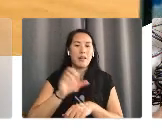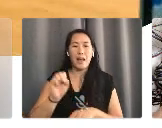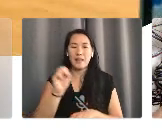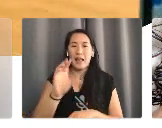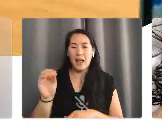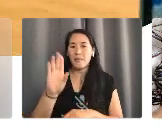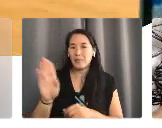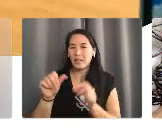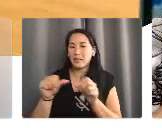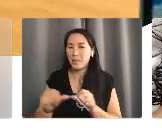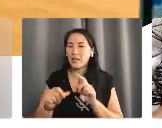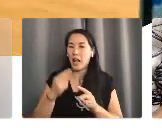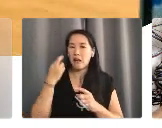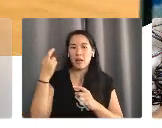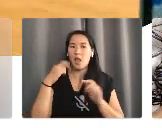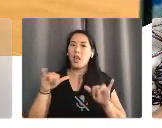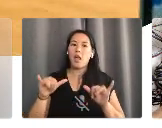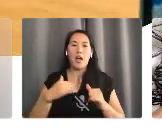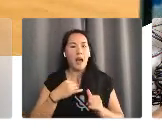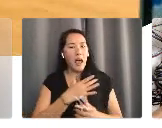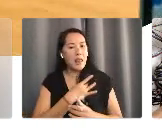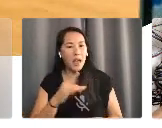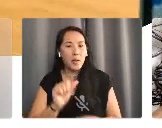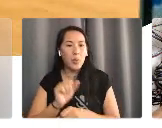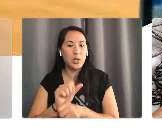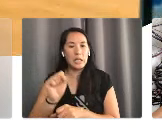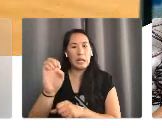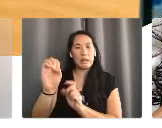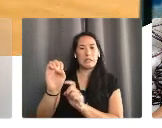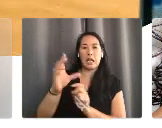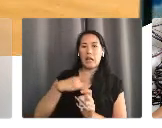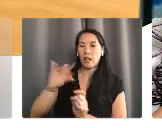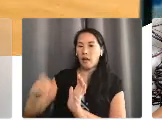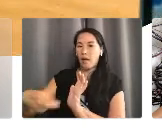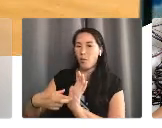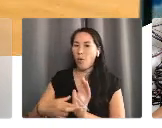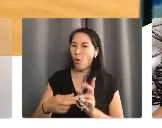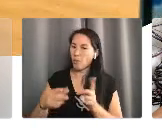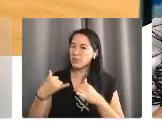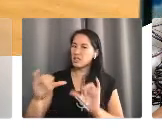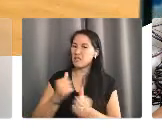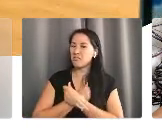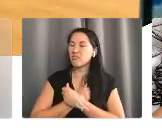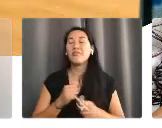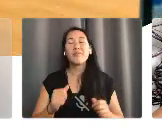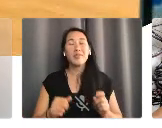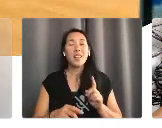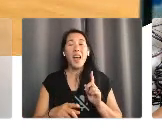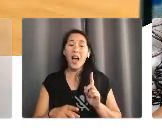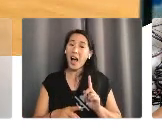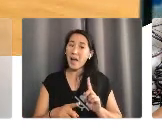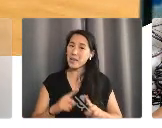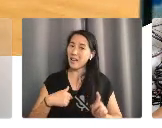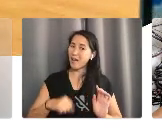quickly discovered how much I really love being an SE from that moment to this day. And not to pat myself on the back, but if you'll give